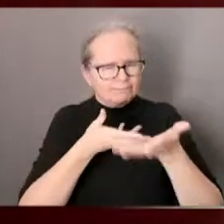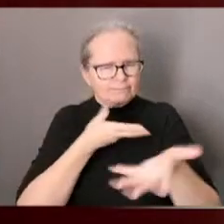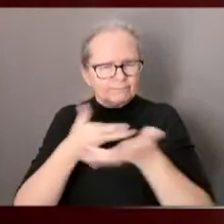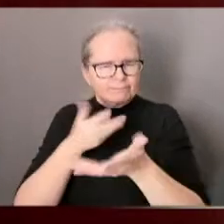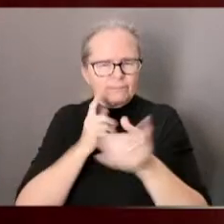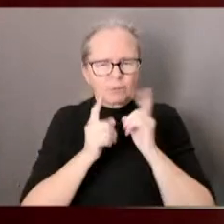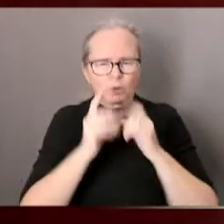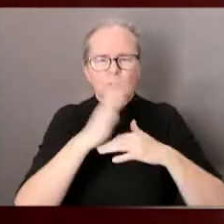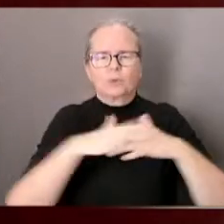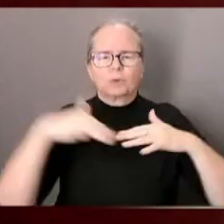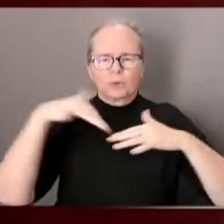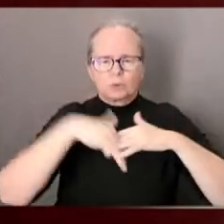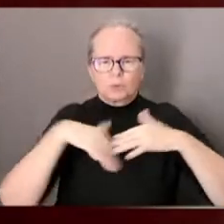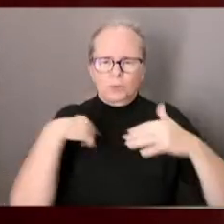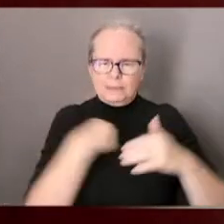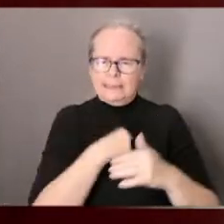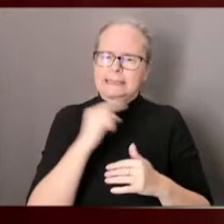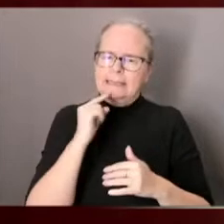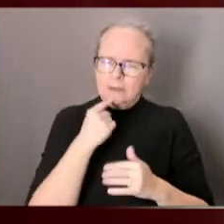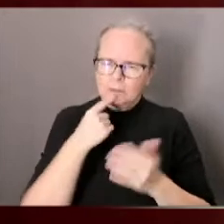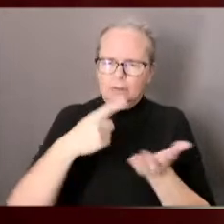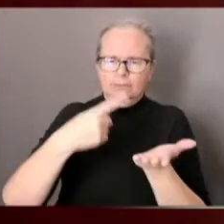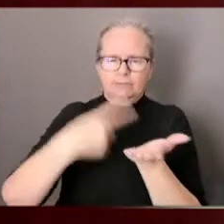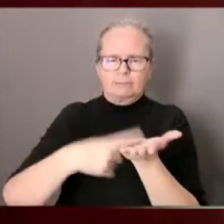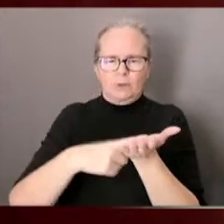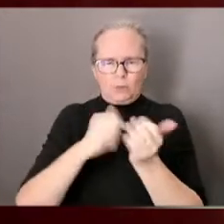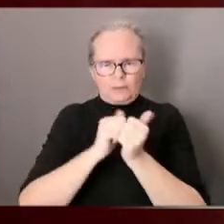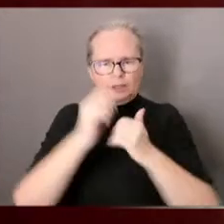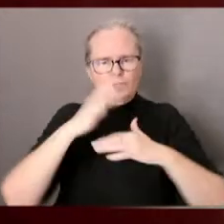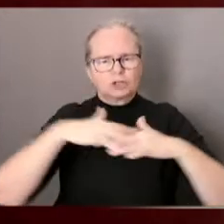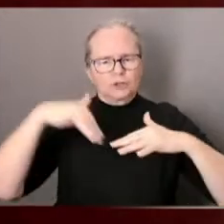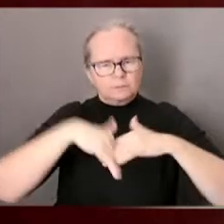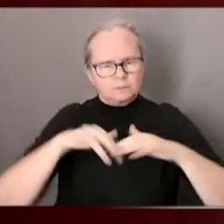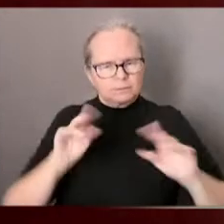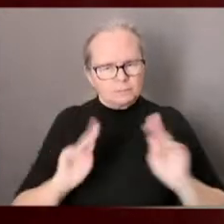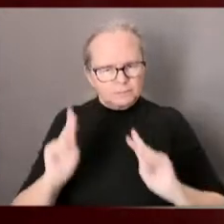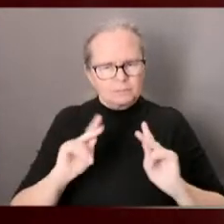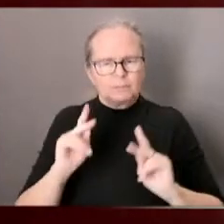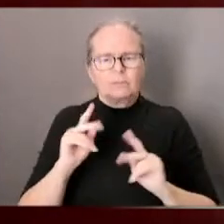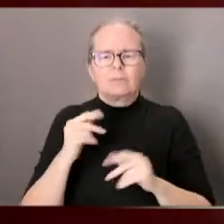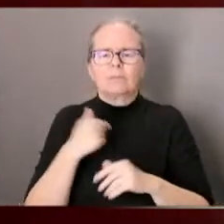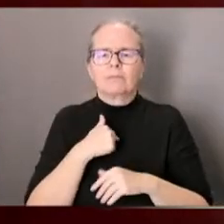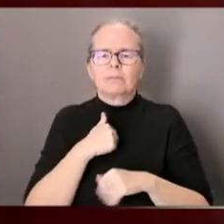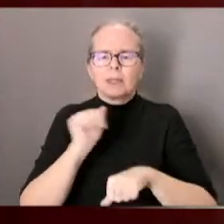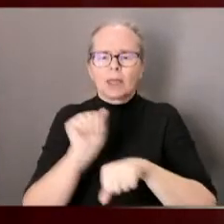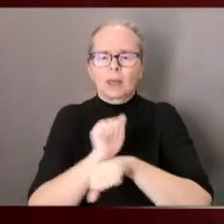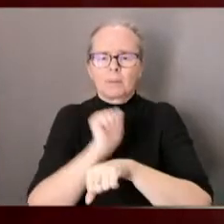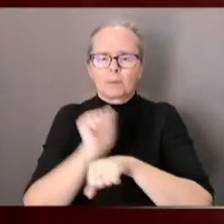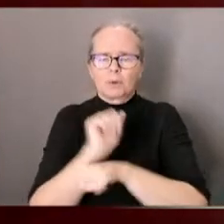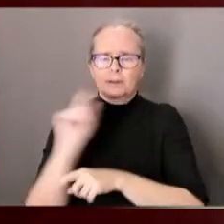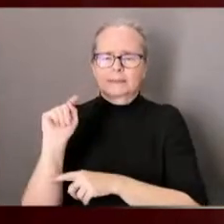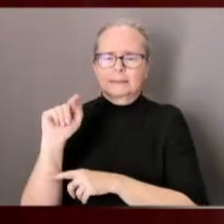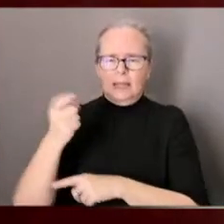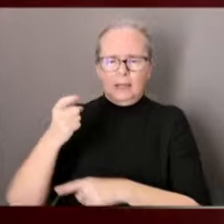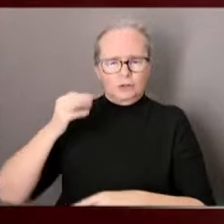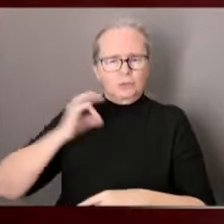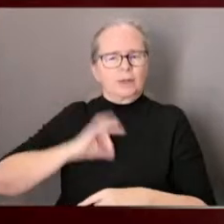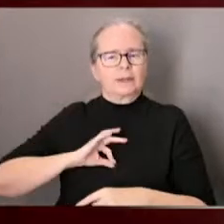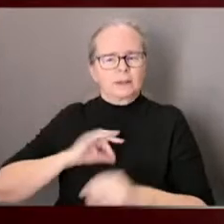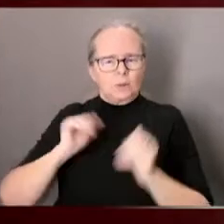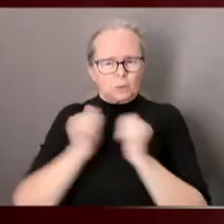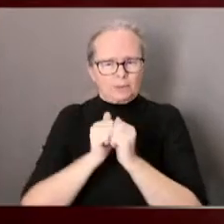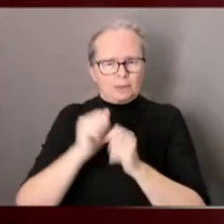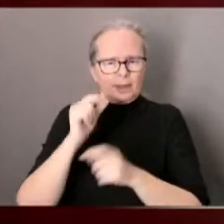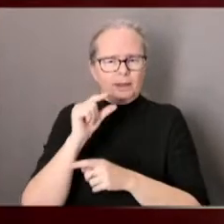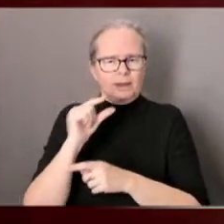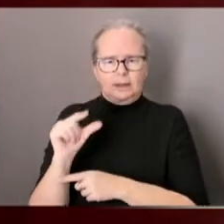there will absolutely be an Alberta investor tax credit a digital media tax credit with an NDP government in place additionally we'll introduce